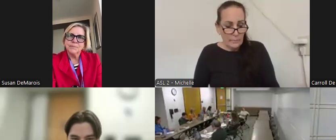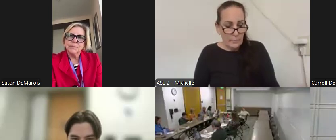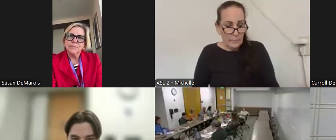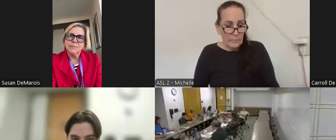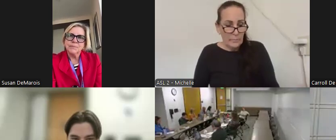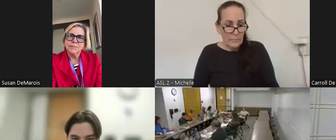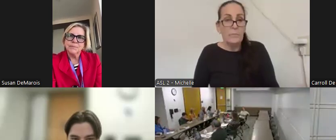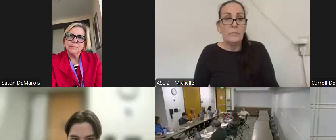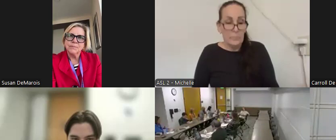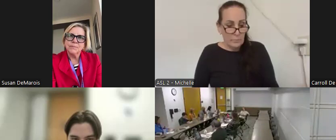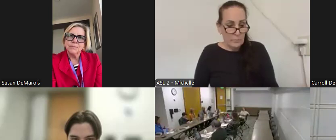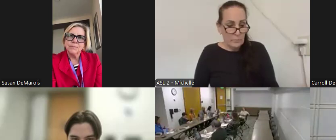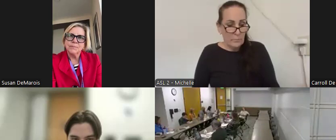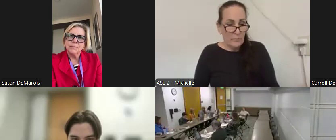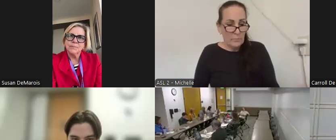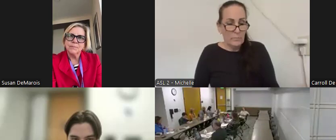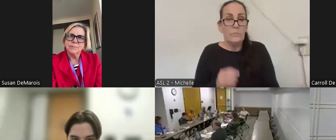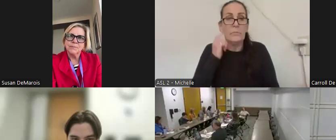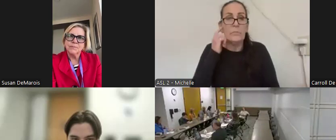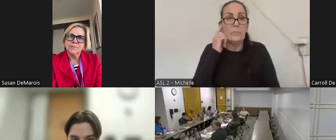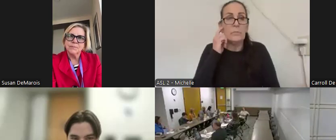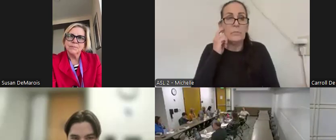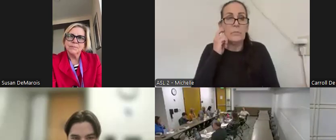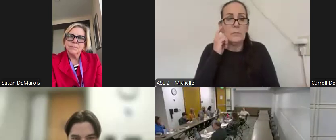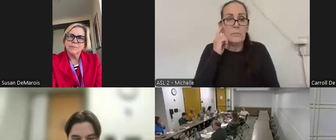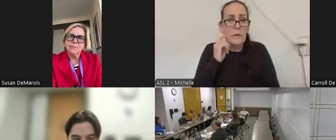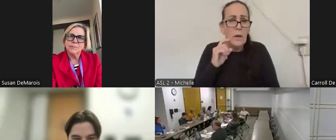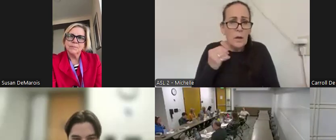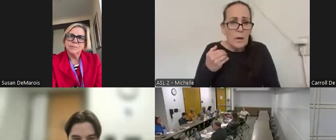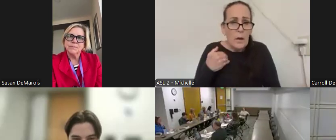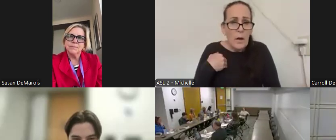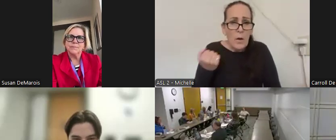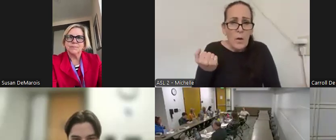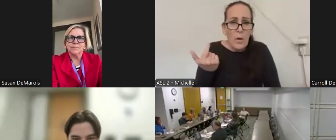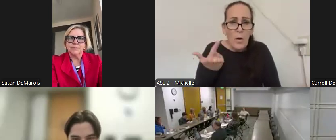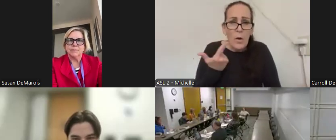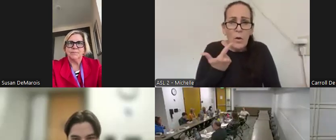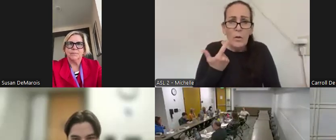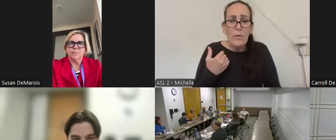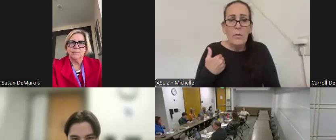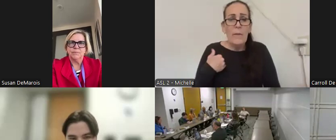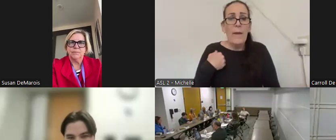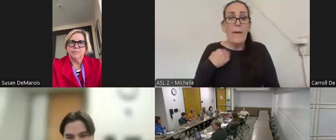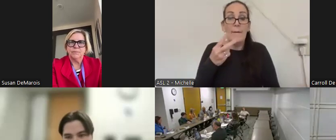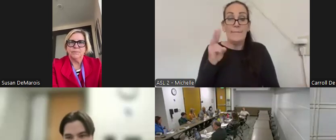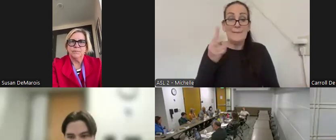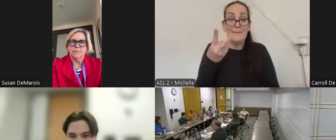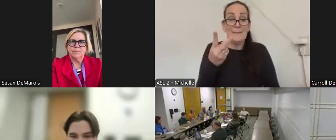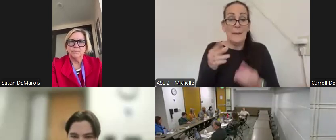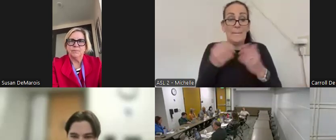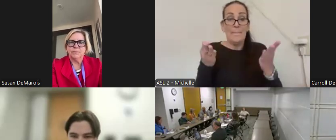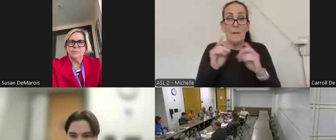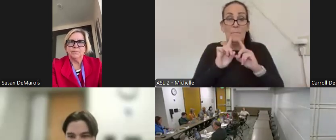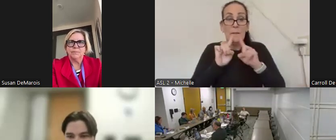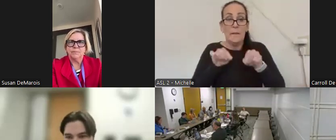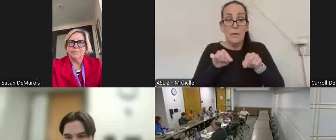Carol will now open the floor for our second public comment period. So I'll hand it over to you, Sarah. Our